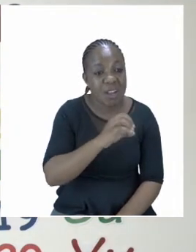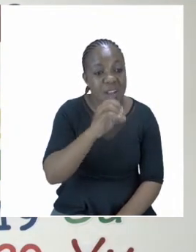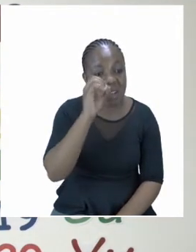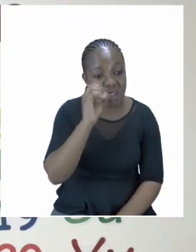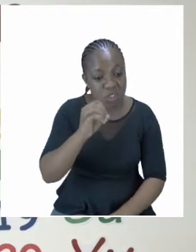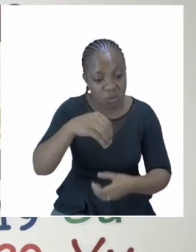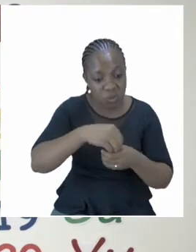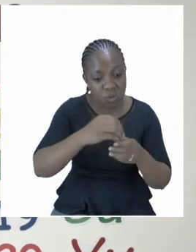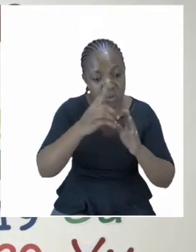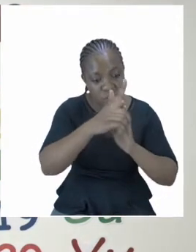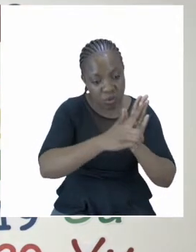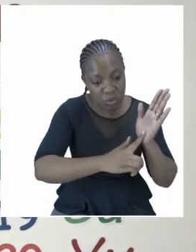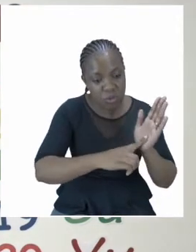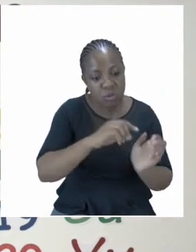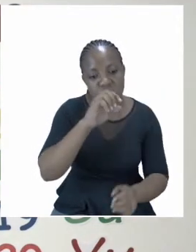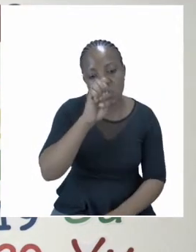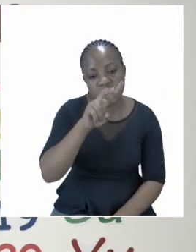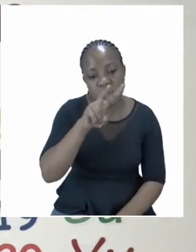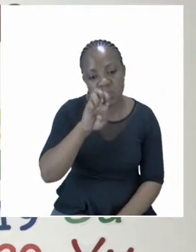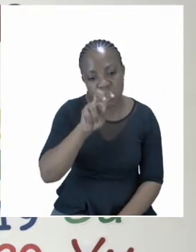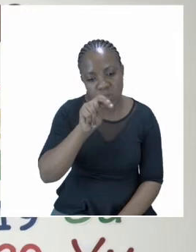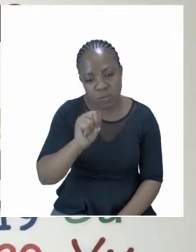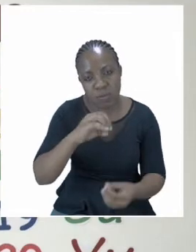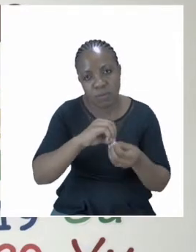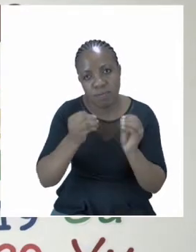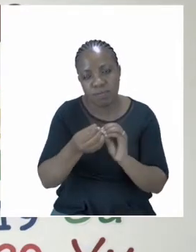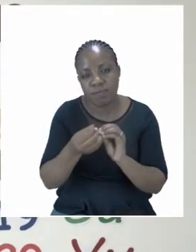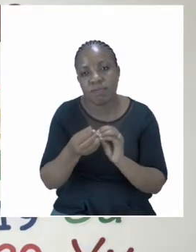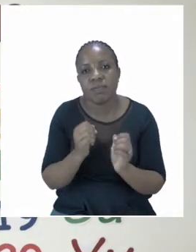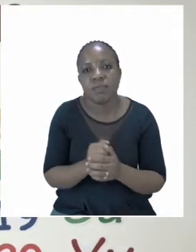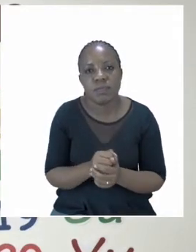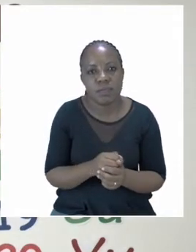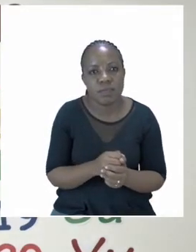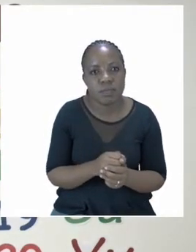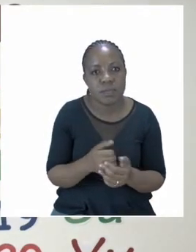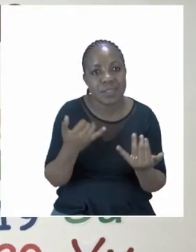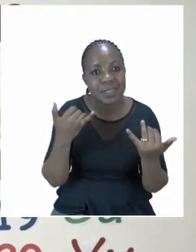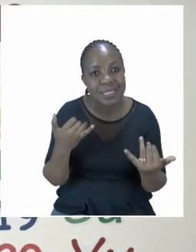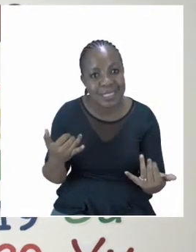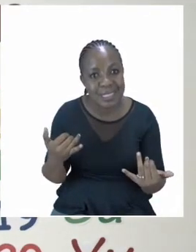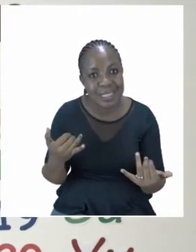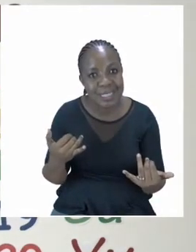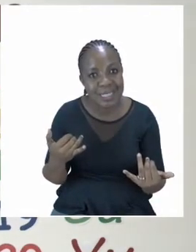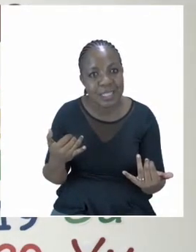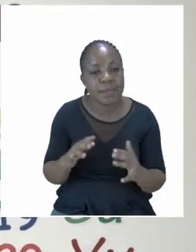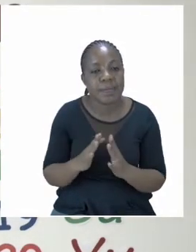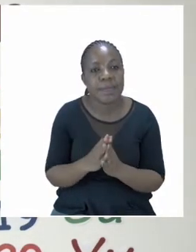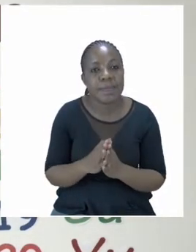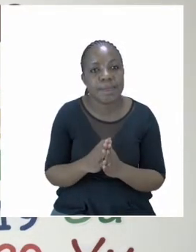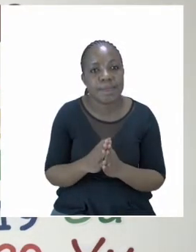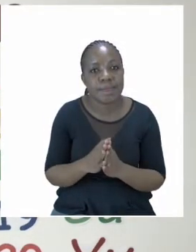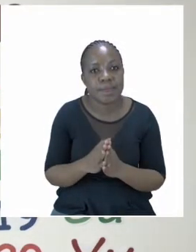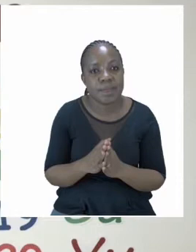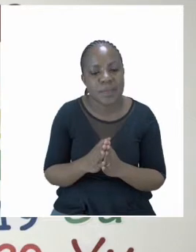is part of our even numbers. Now I want you to please make sure you